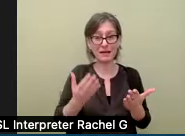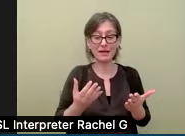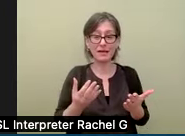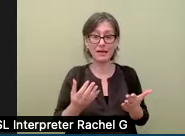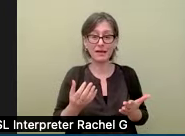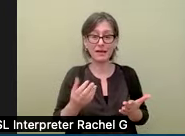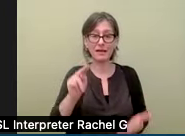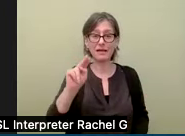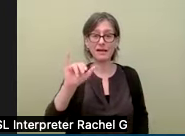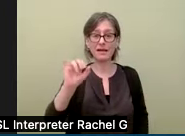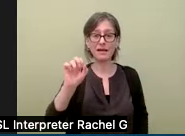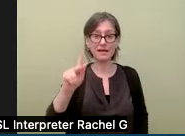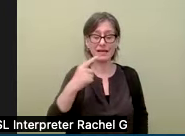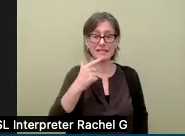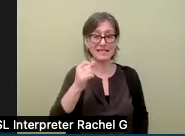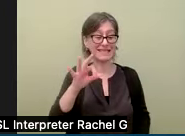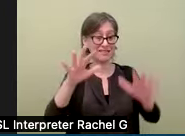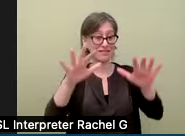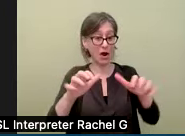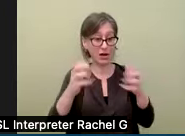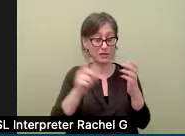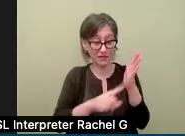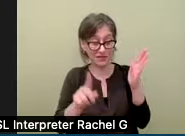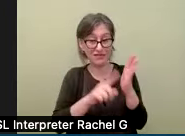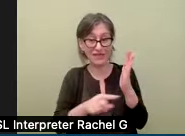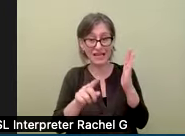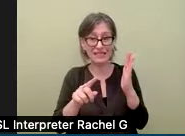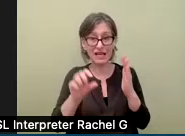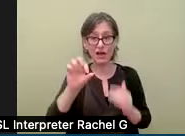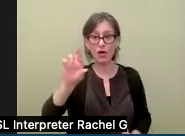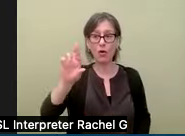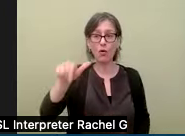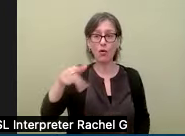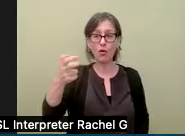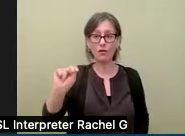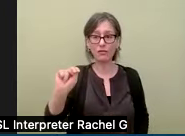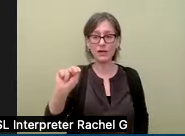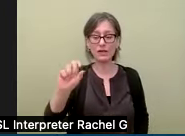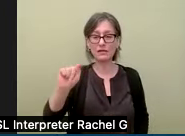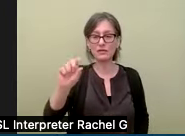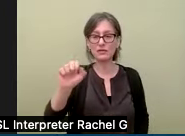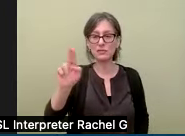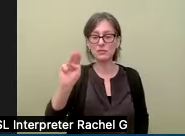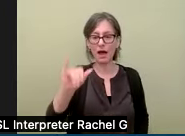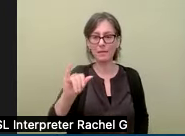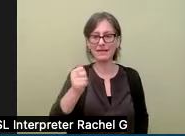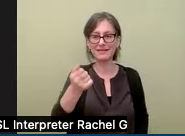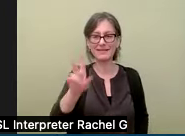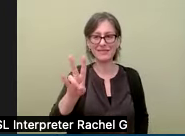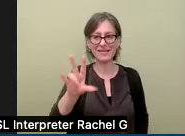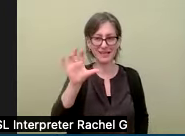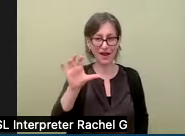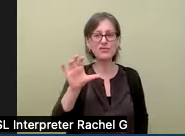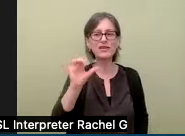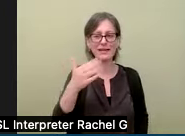If the audience wants to look up the orphan tsunami of 1700, that could be a good